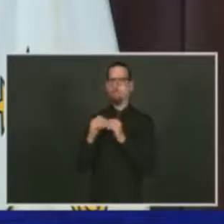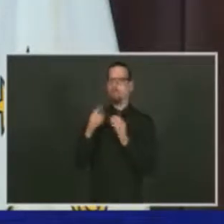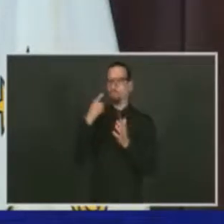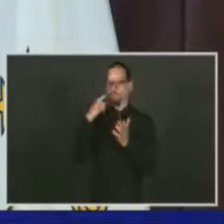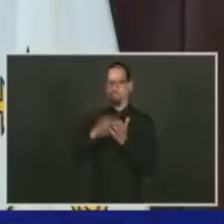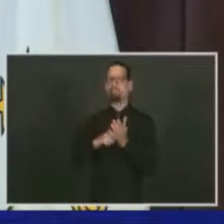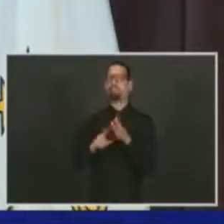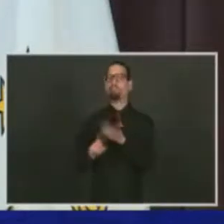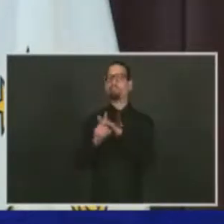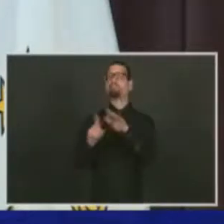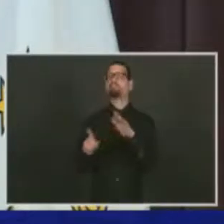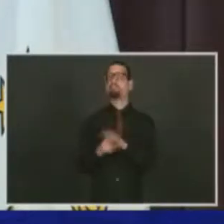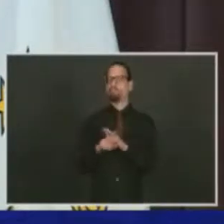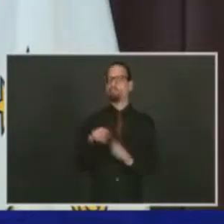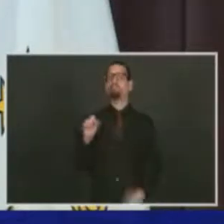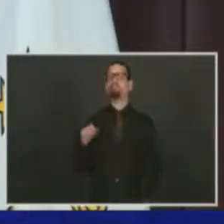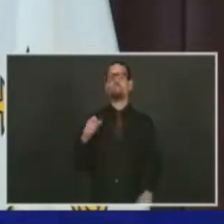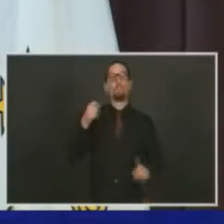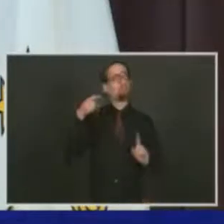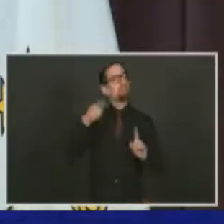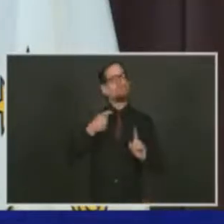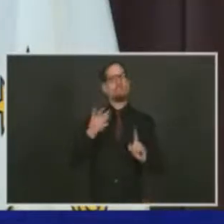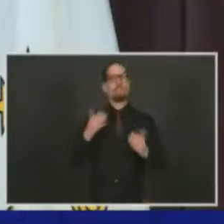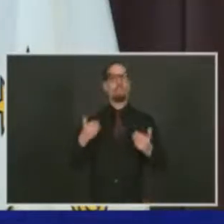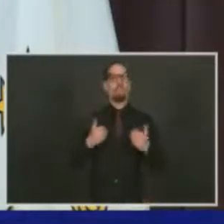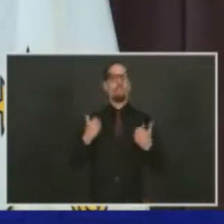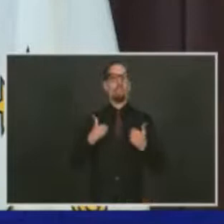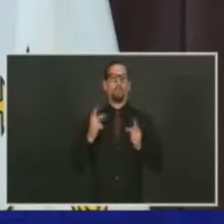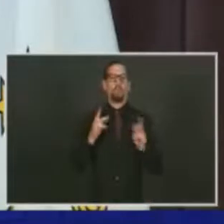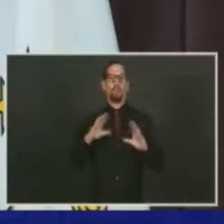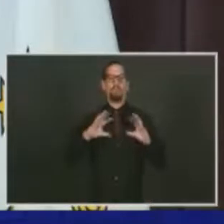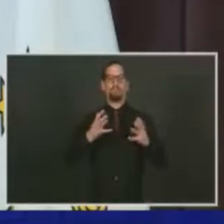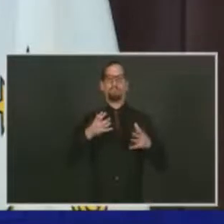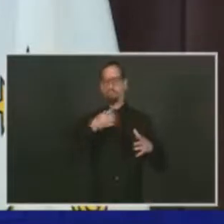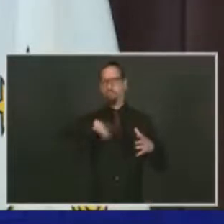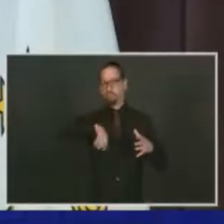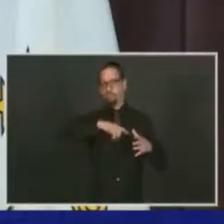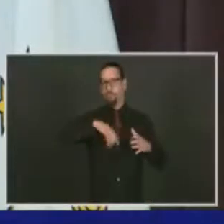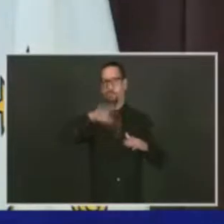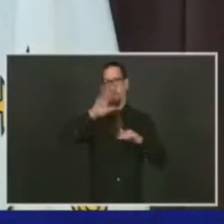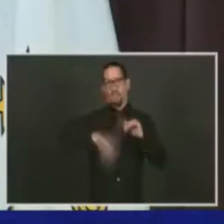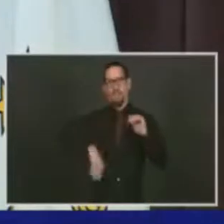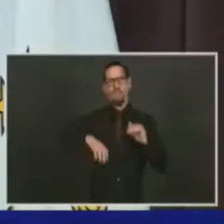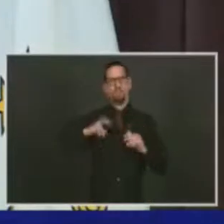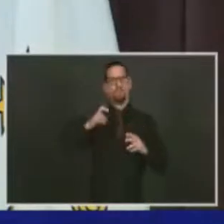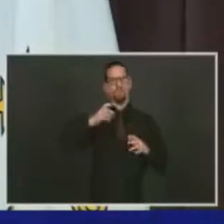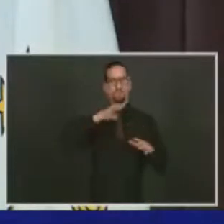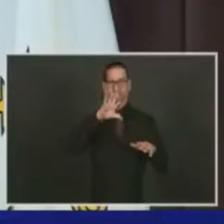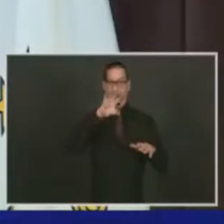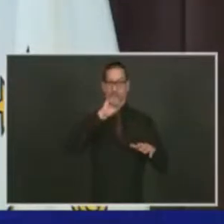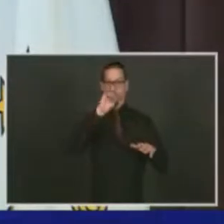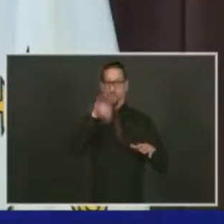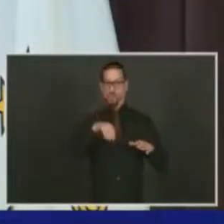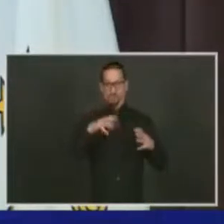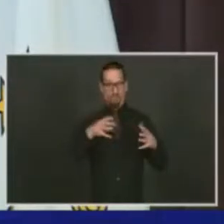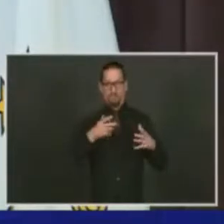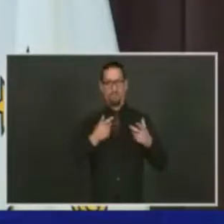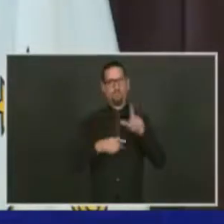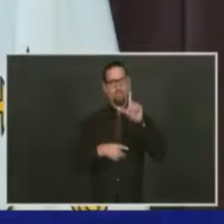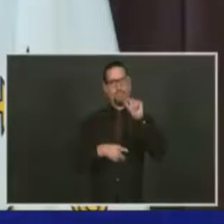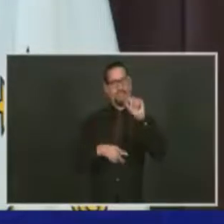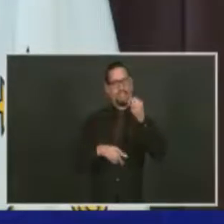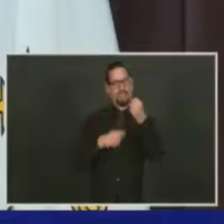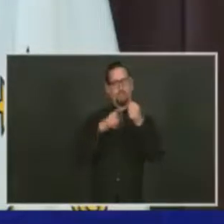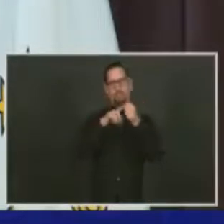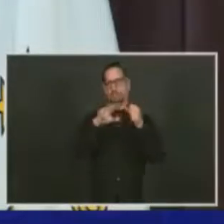younger population. More than 50% of our 20s, 30-year-olds are among people that are